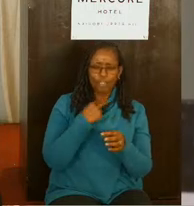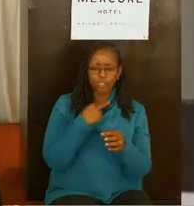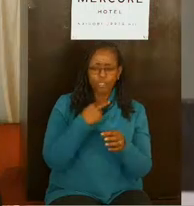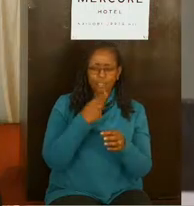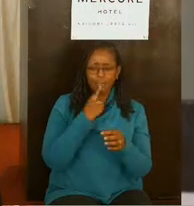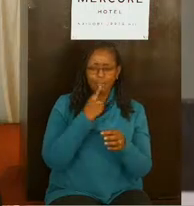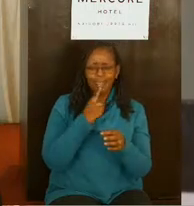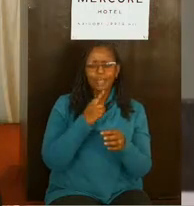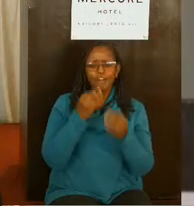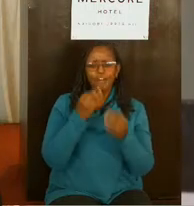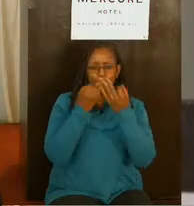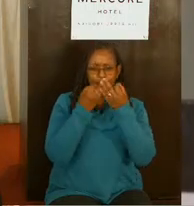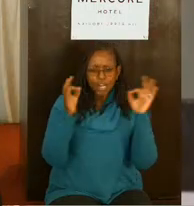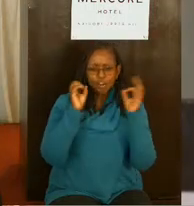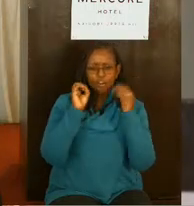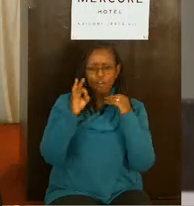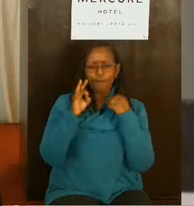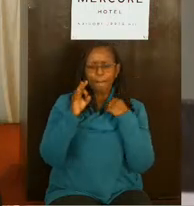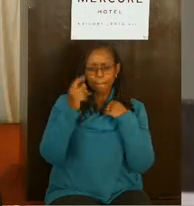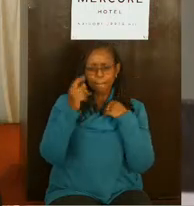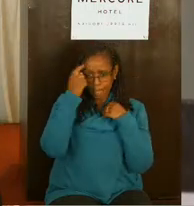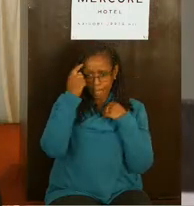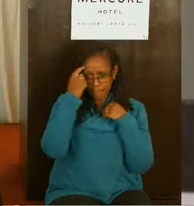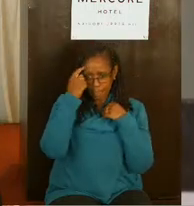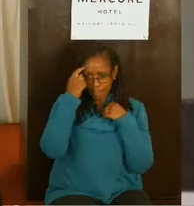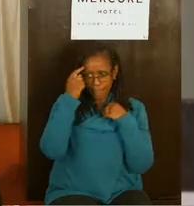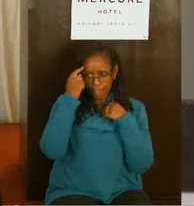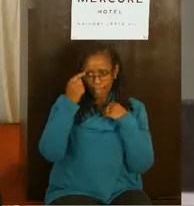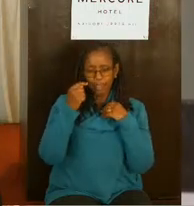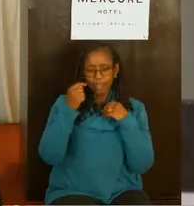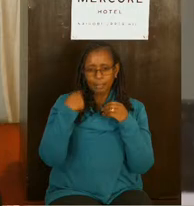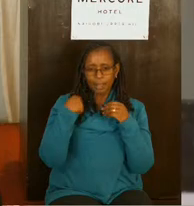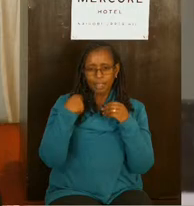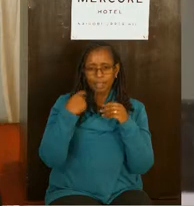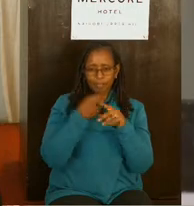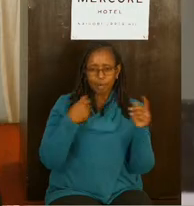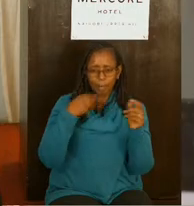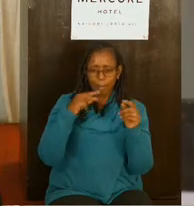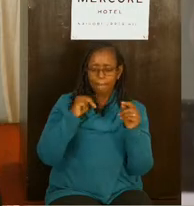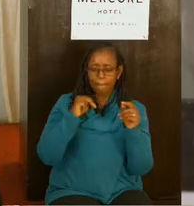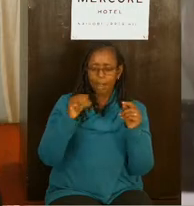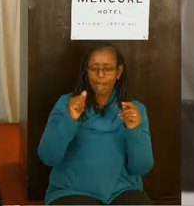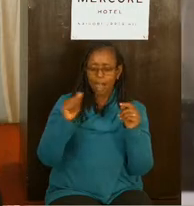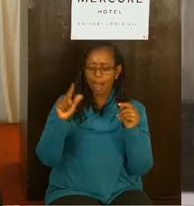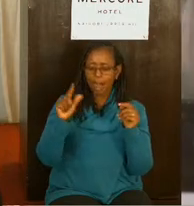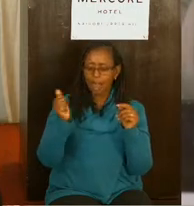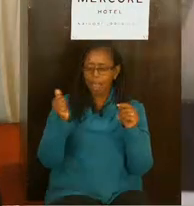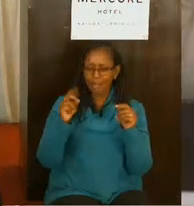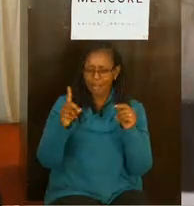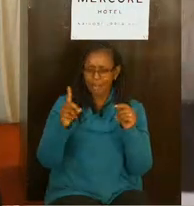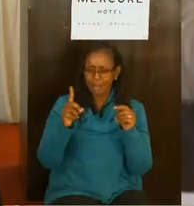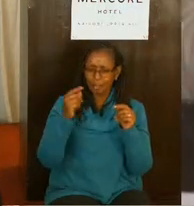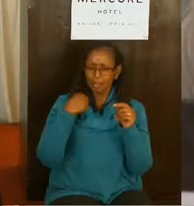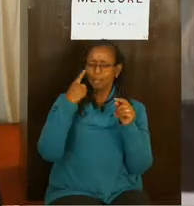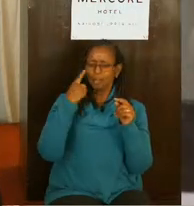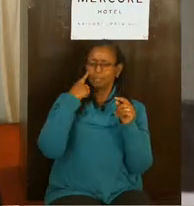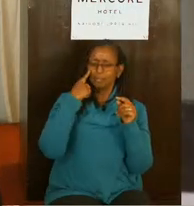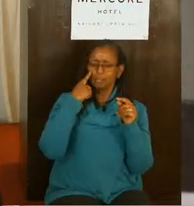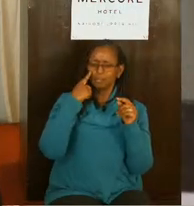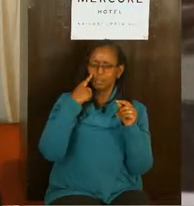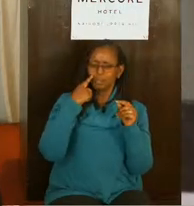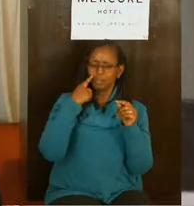is it mind or my I thought she meant where I come from I come from Maryland I was getting confused to say oh